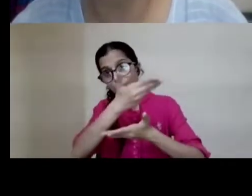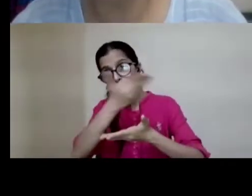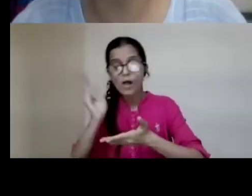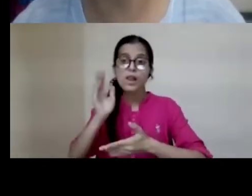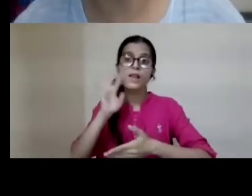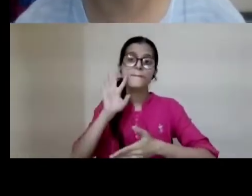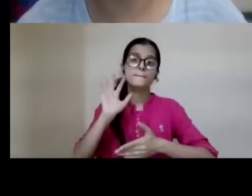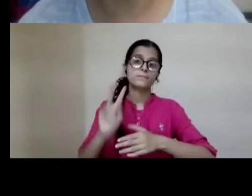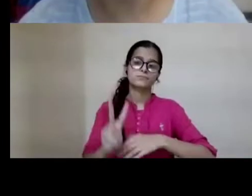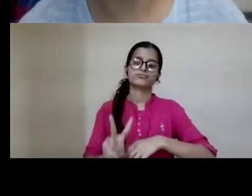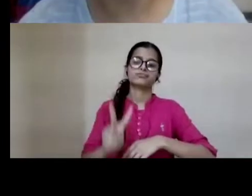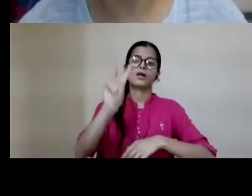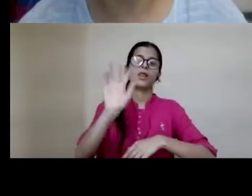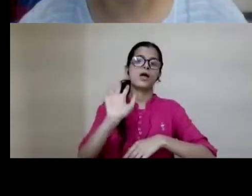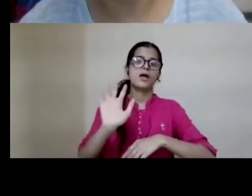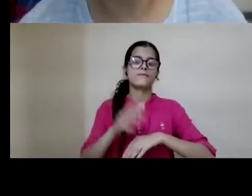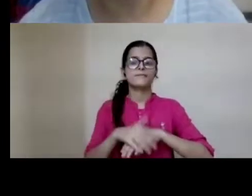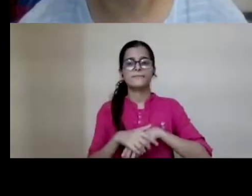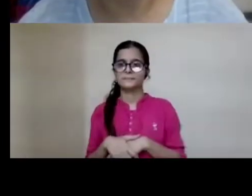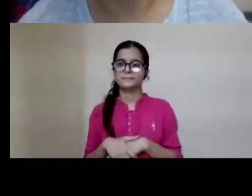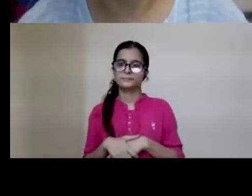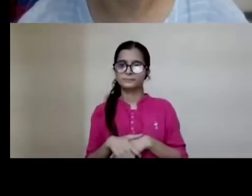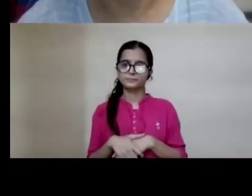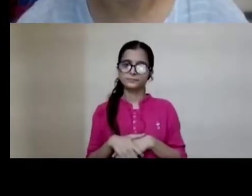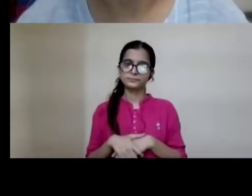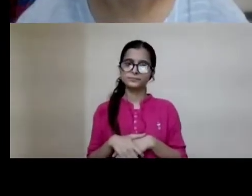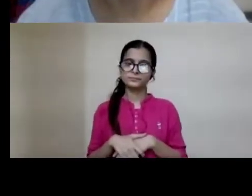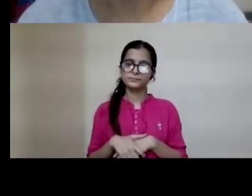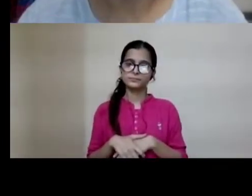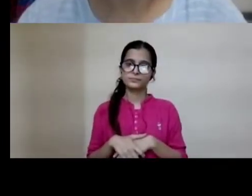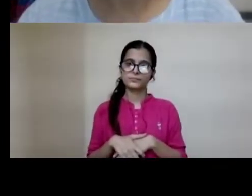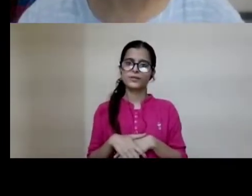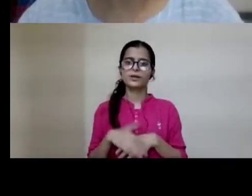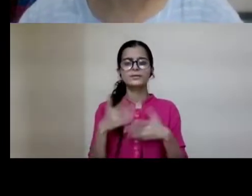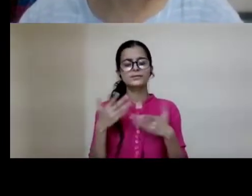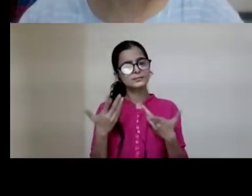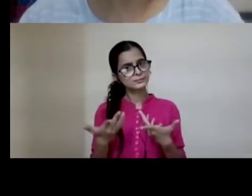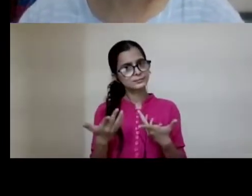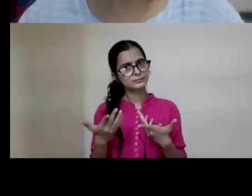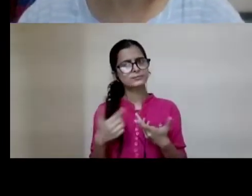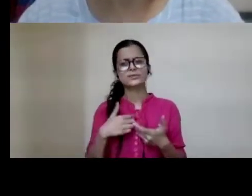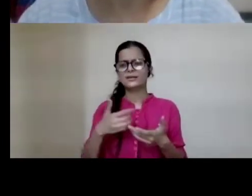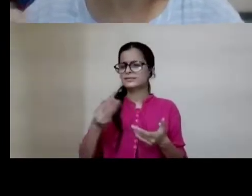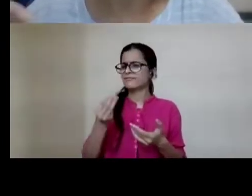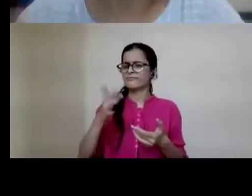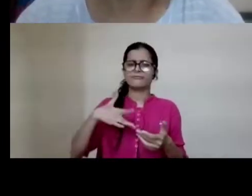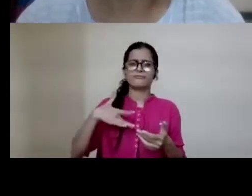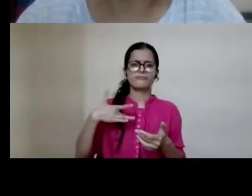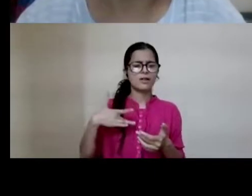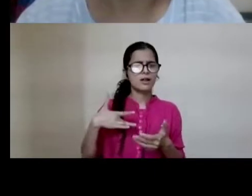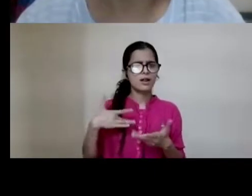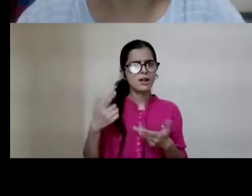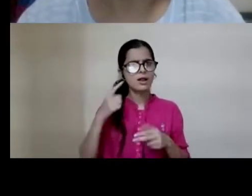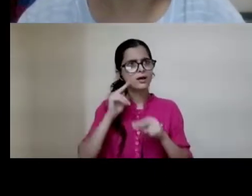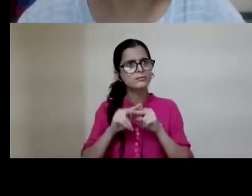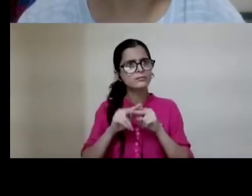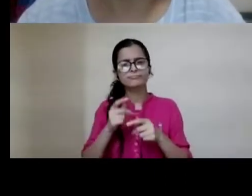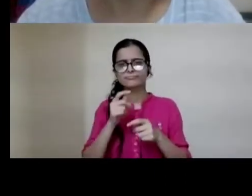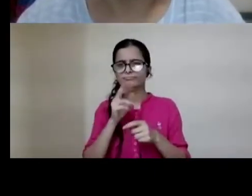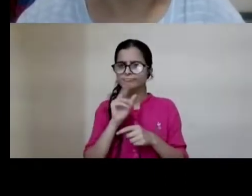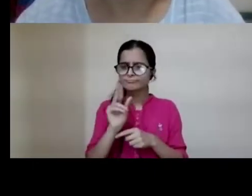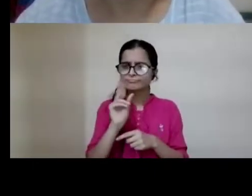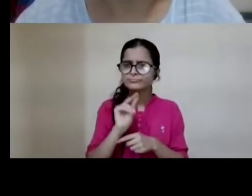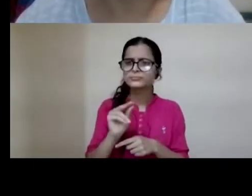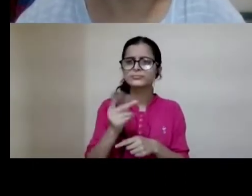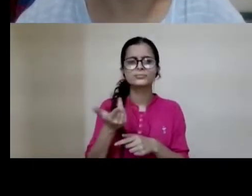for that value to be accorded to you. So I somewhere feel that if we are really speaking in terms of a rule